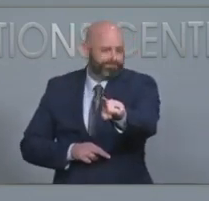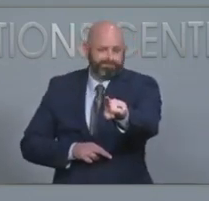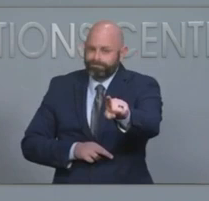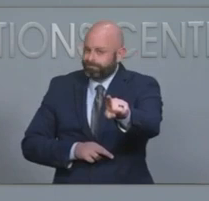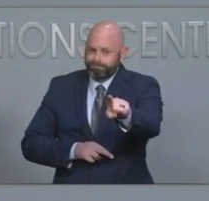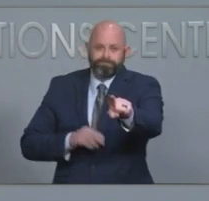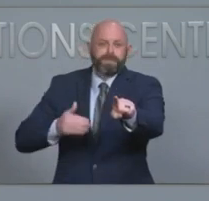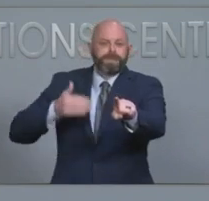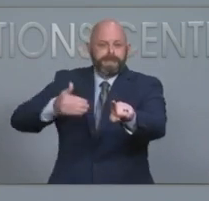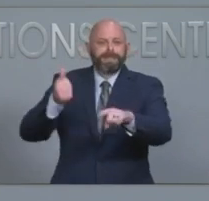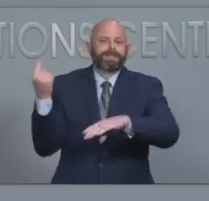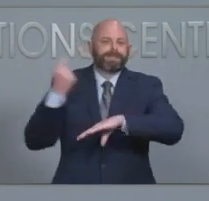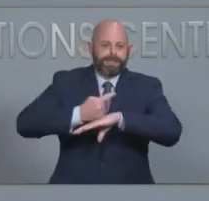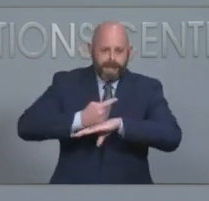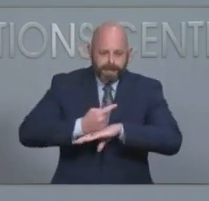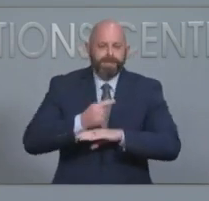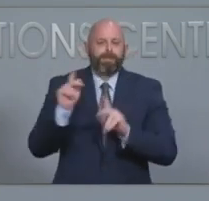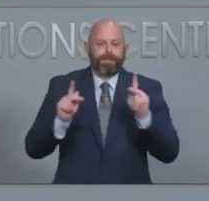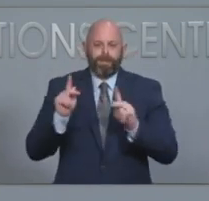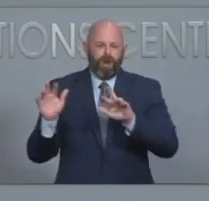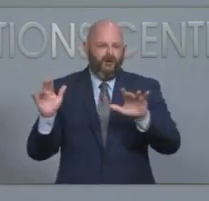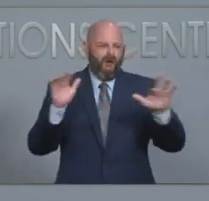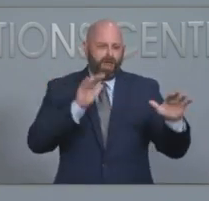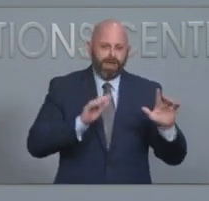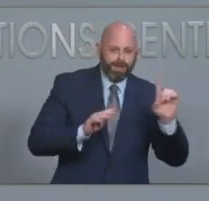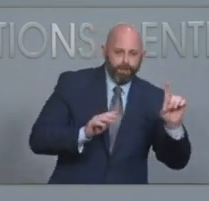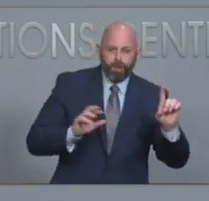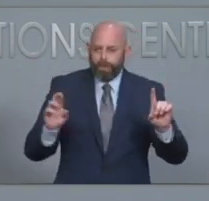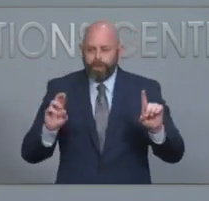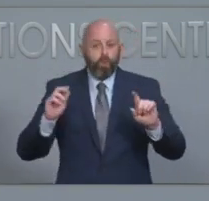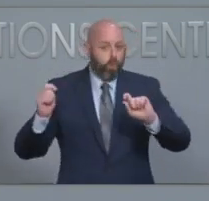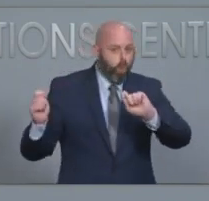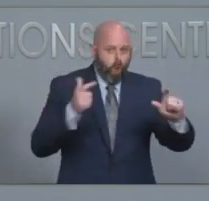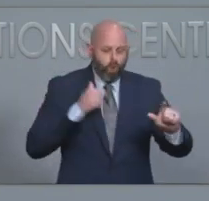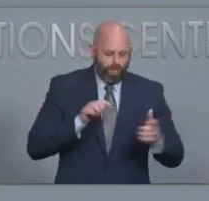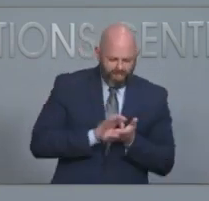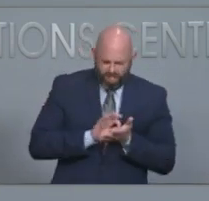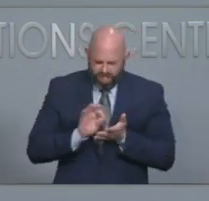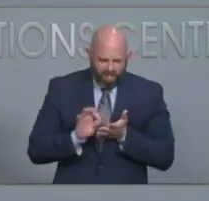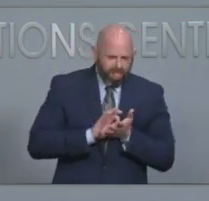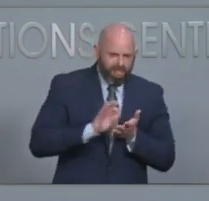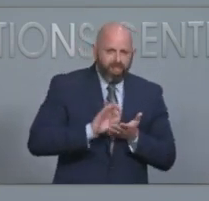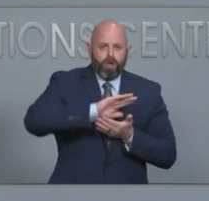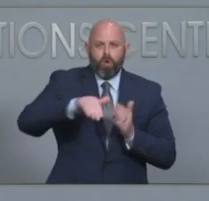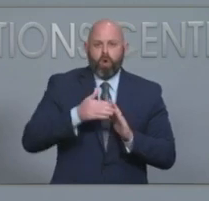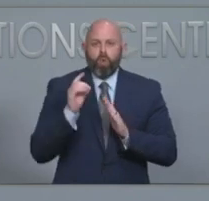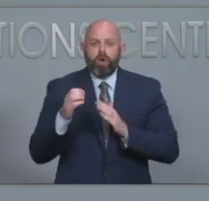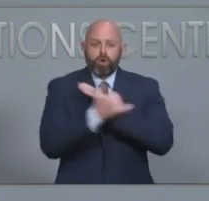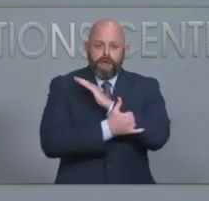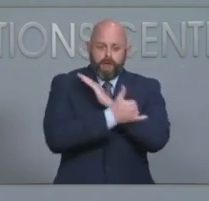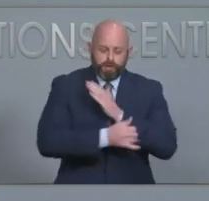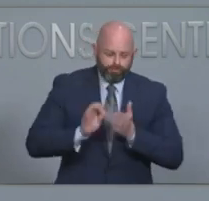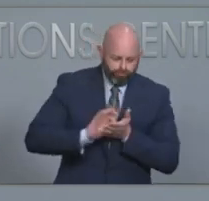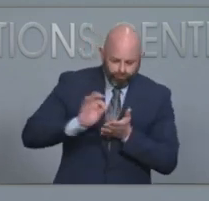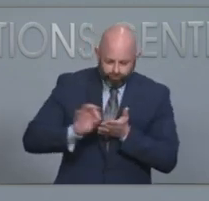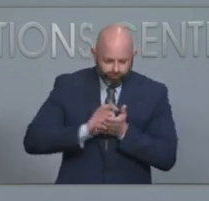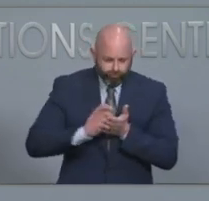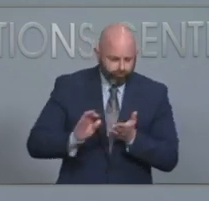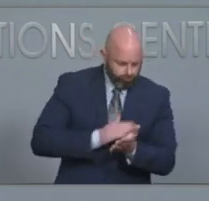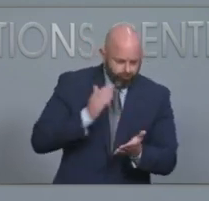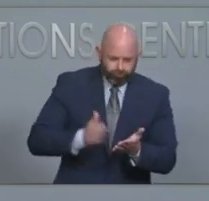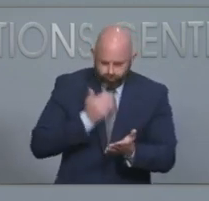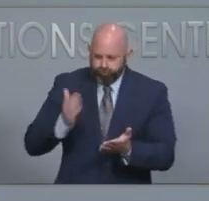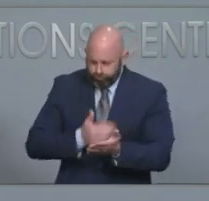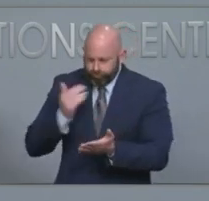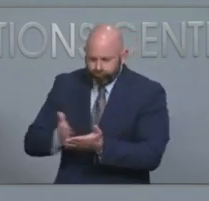days, bipartisan county boards of elections in all 100 counties count the remaining absentee